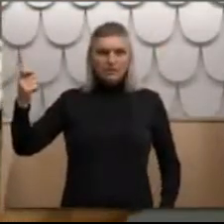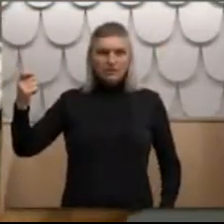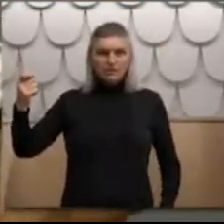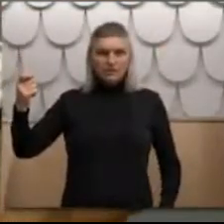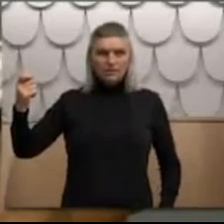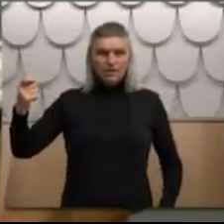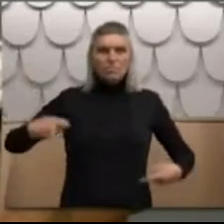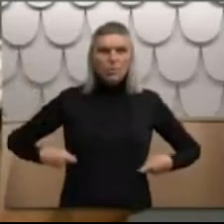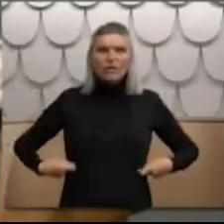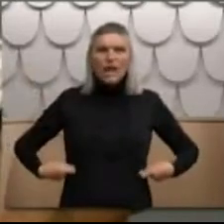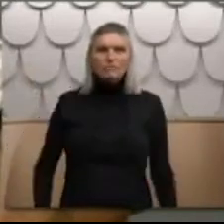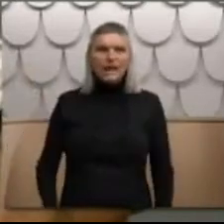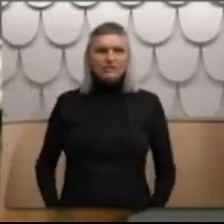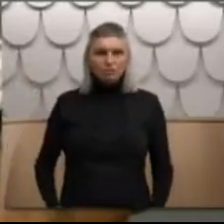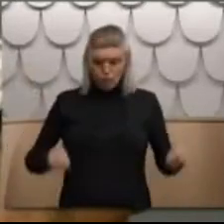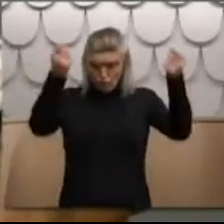and